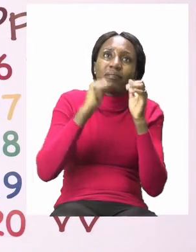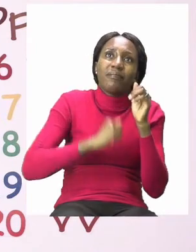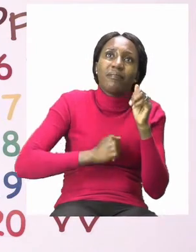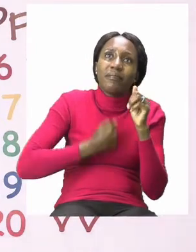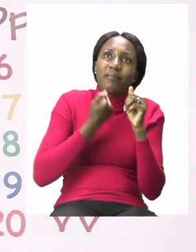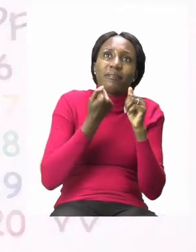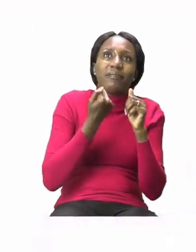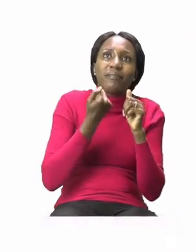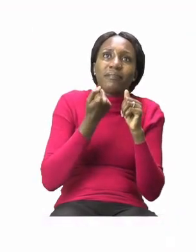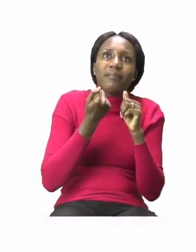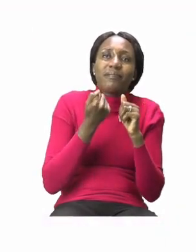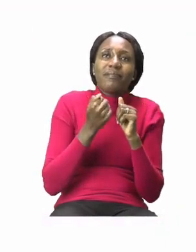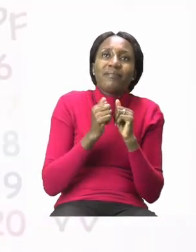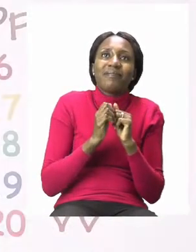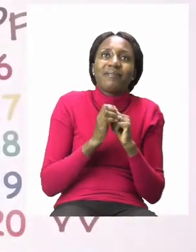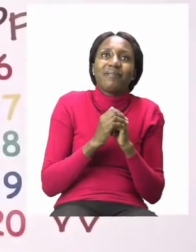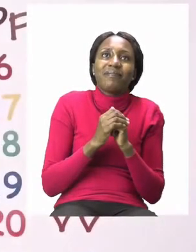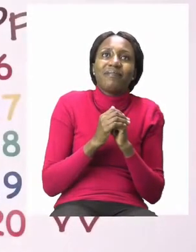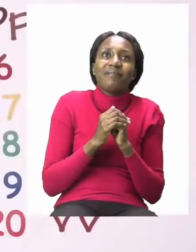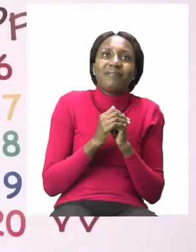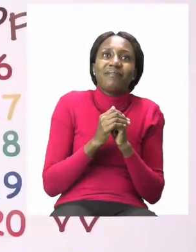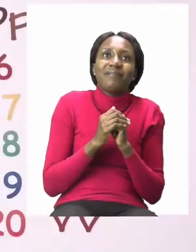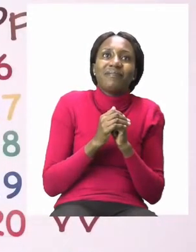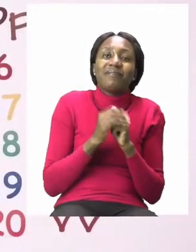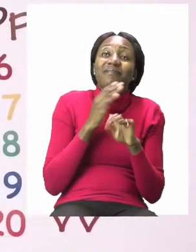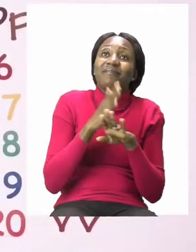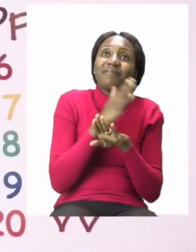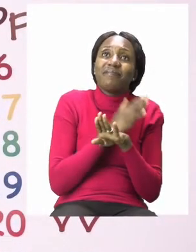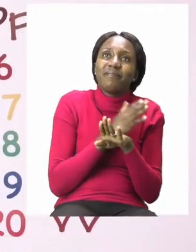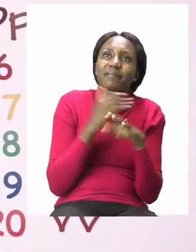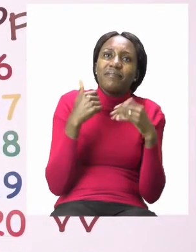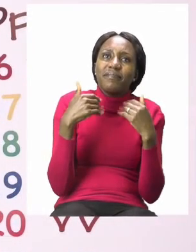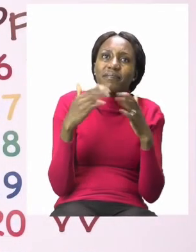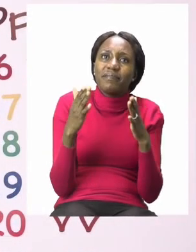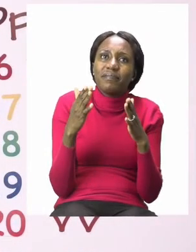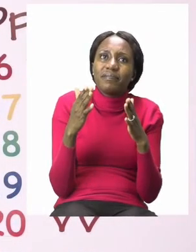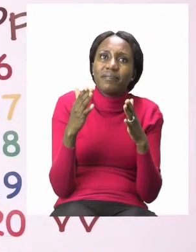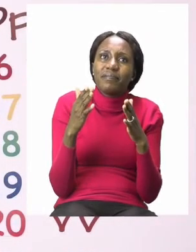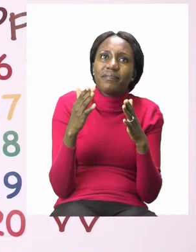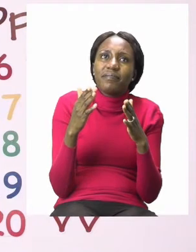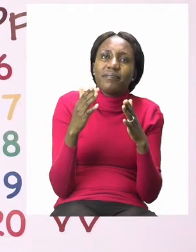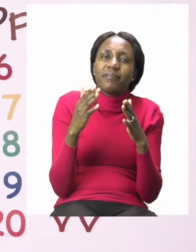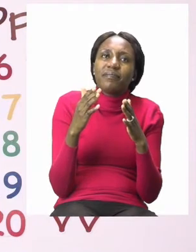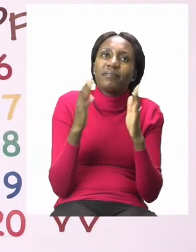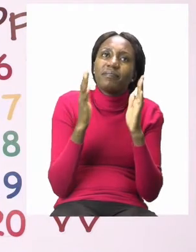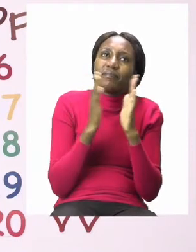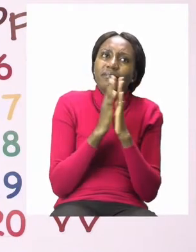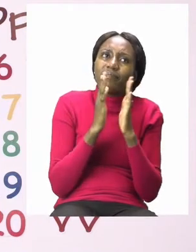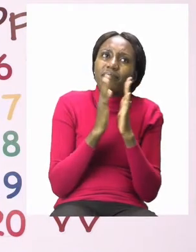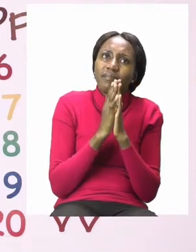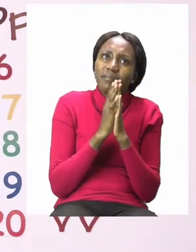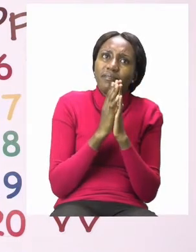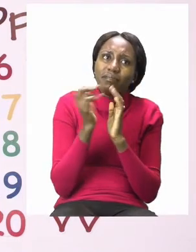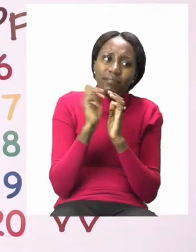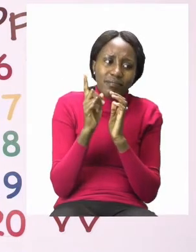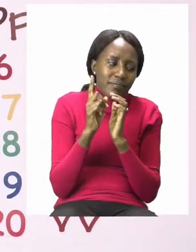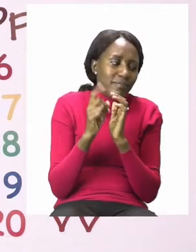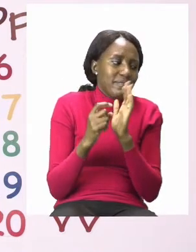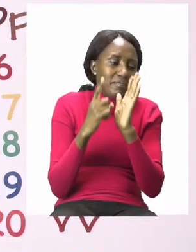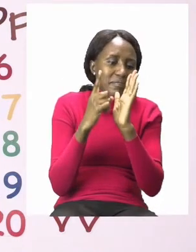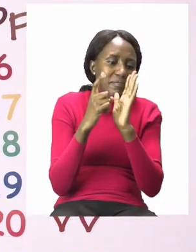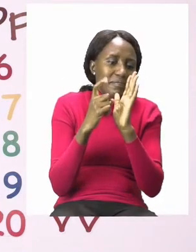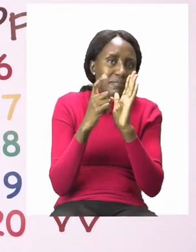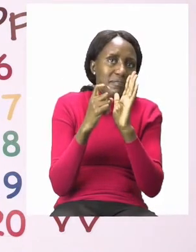My Home. And before we get into any lessons, boys and girls, we need to